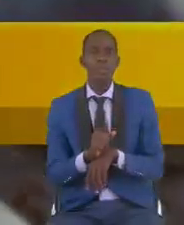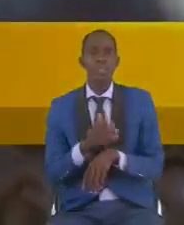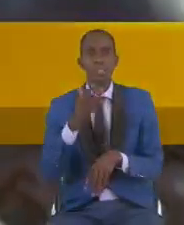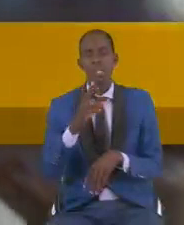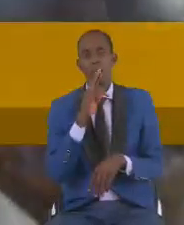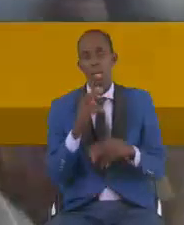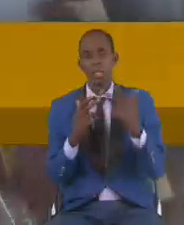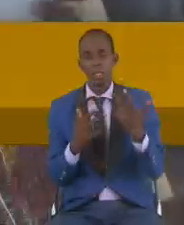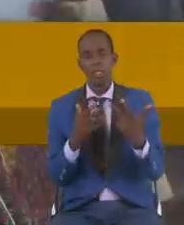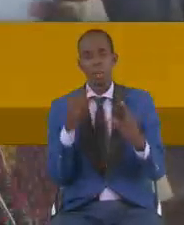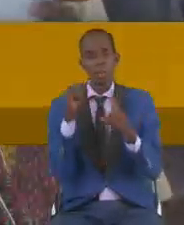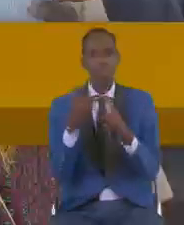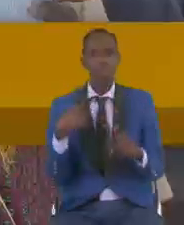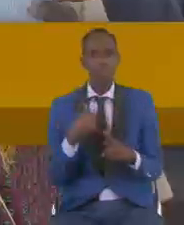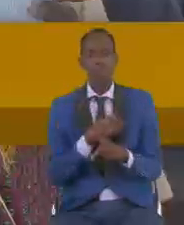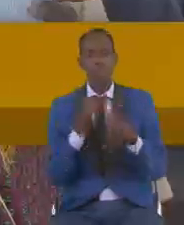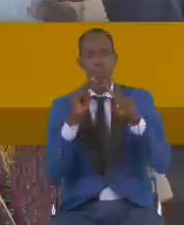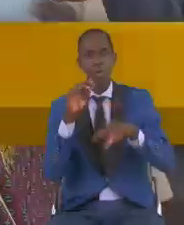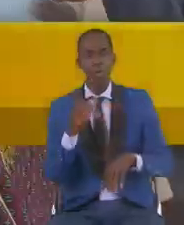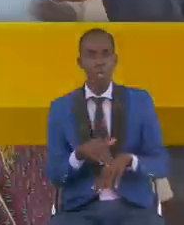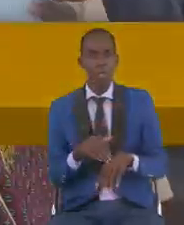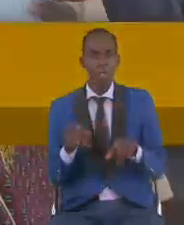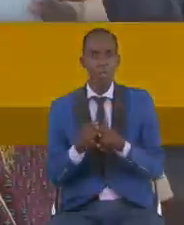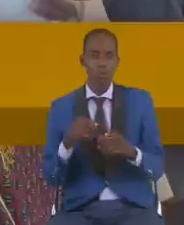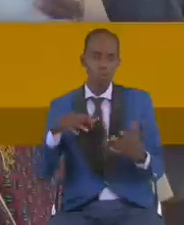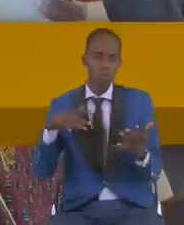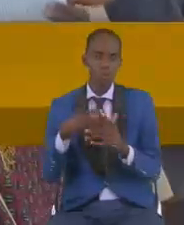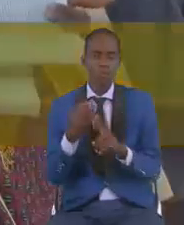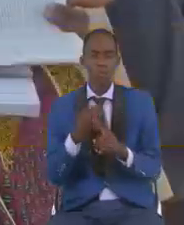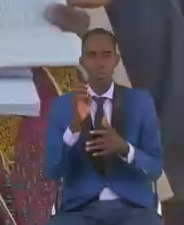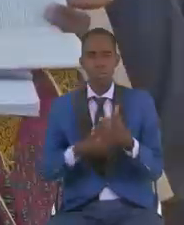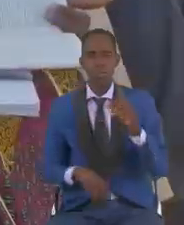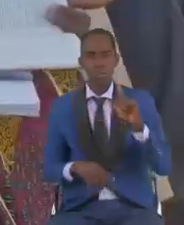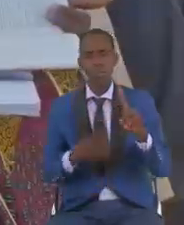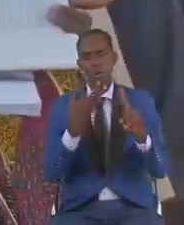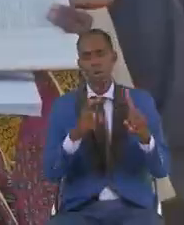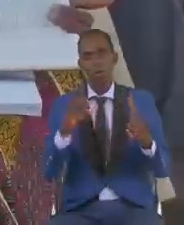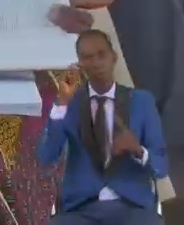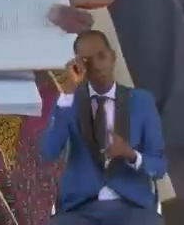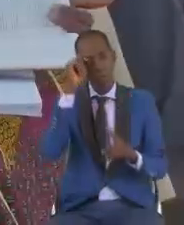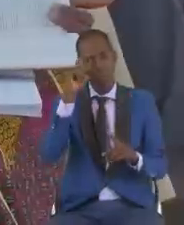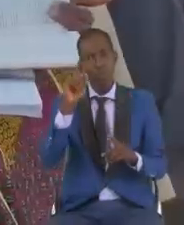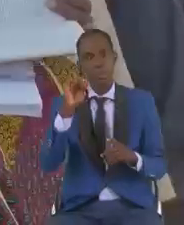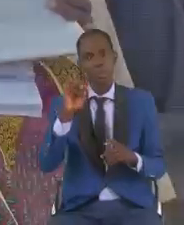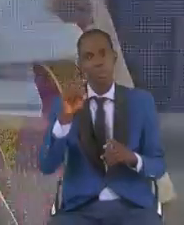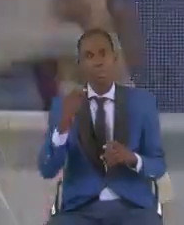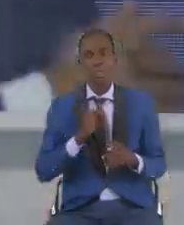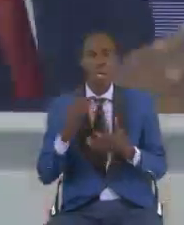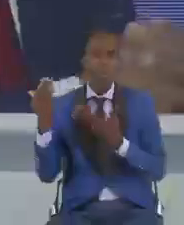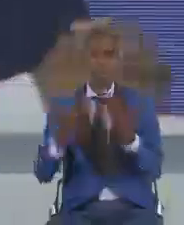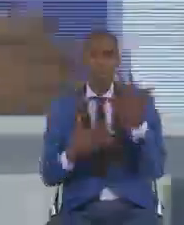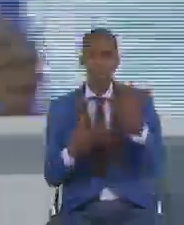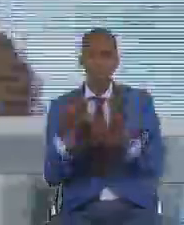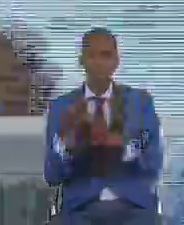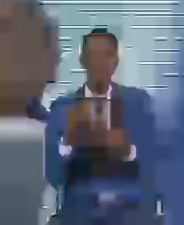I'm going to look at as I look at the chapter 1. And there are 3 words I bring to you. Number